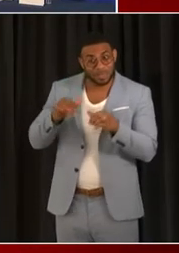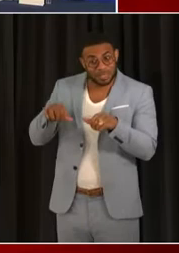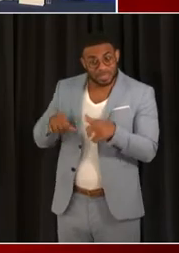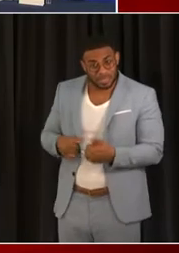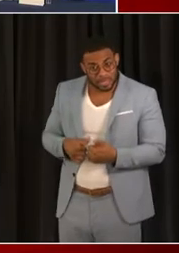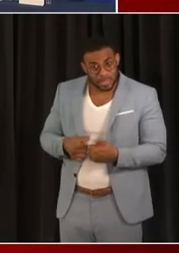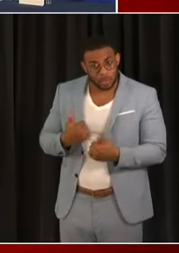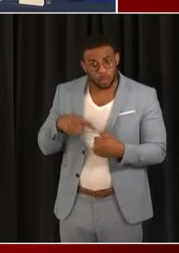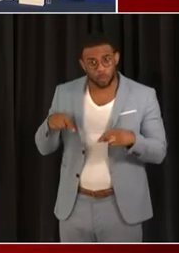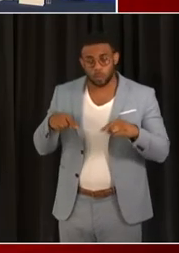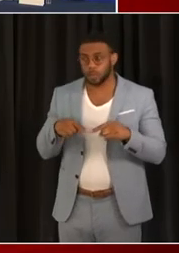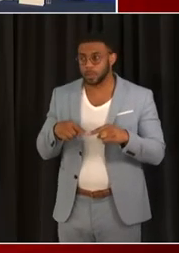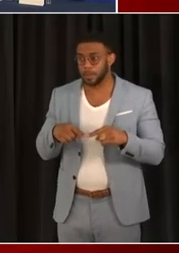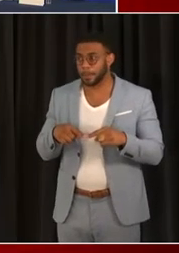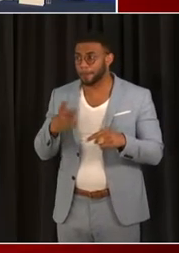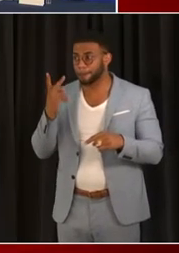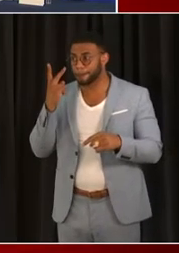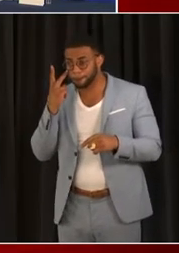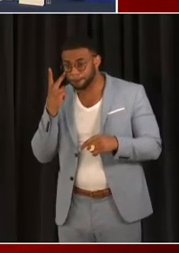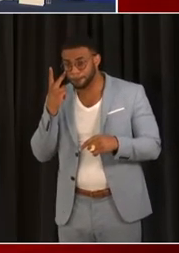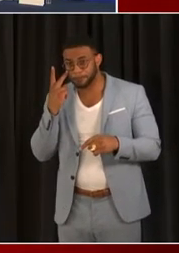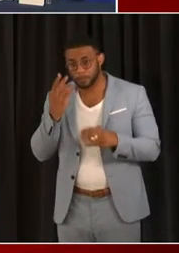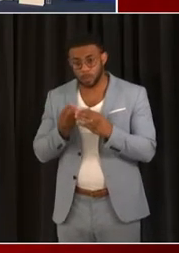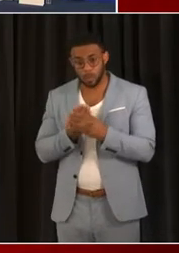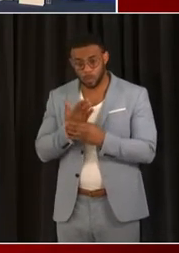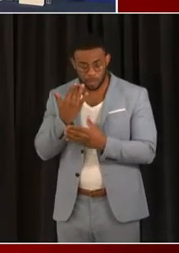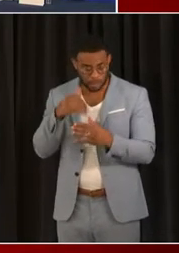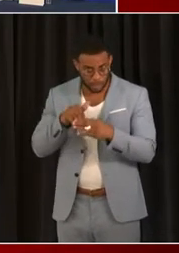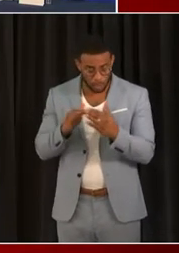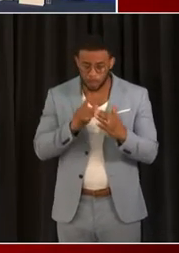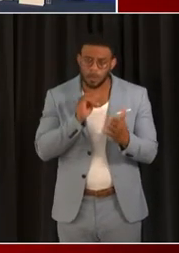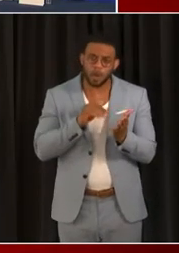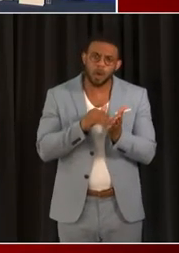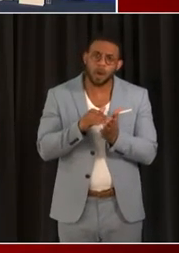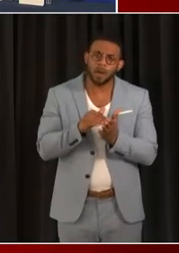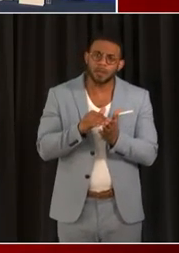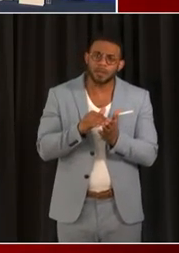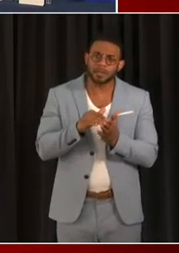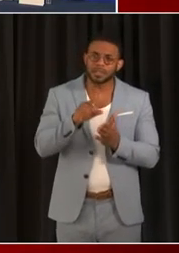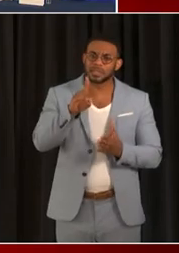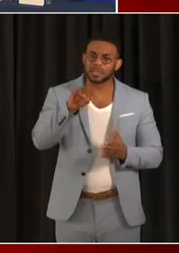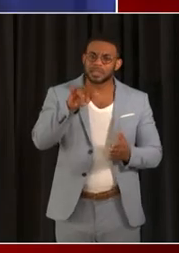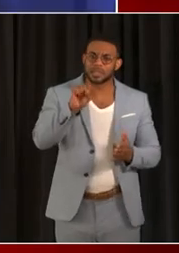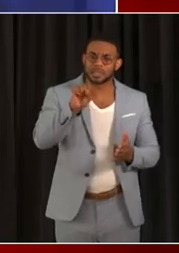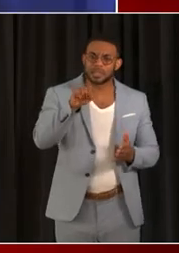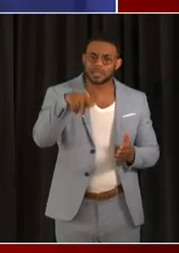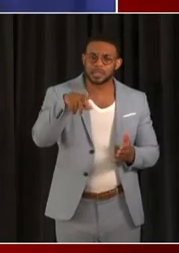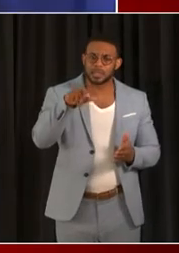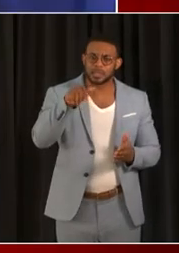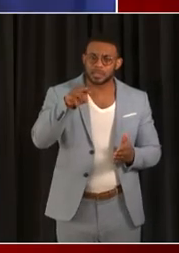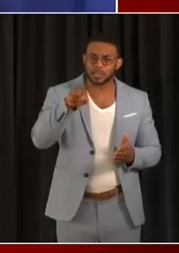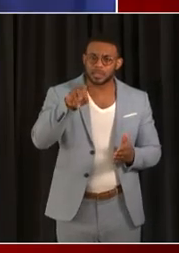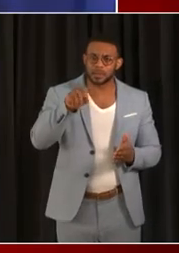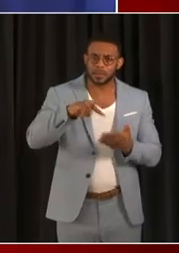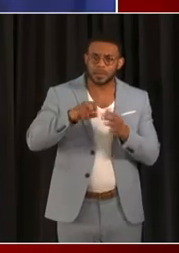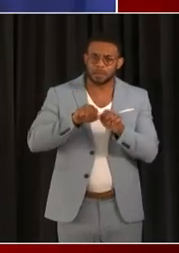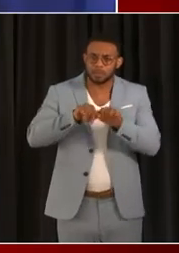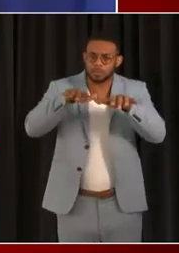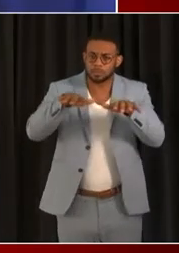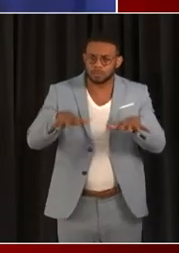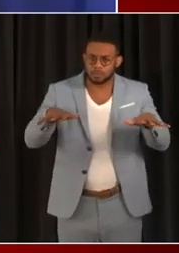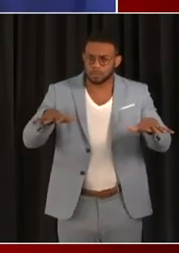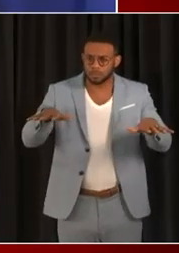of the challenges that when we see growth in a community, there's oftentimes displacement, physical displacement, but there's